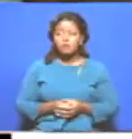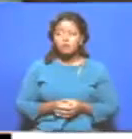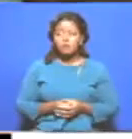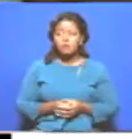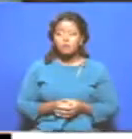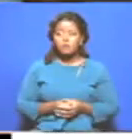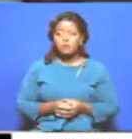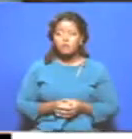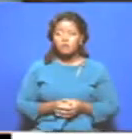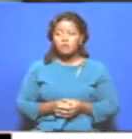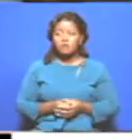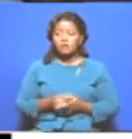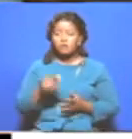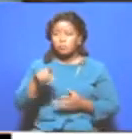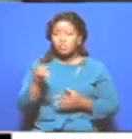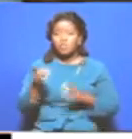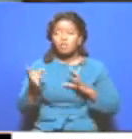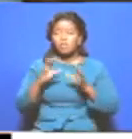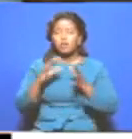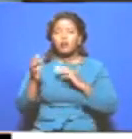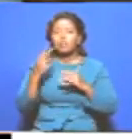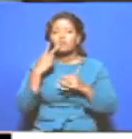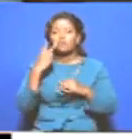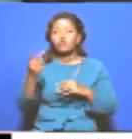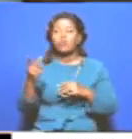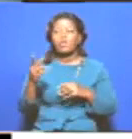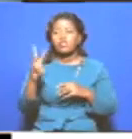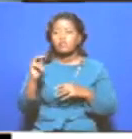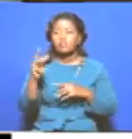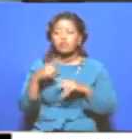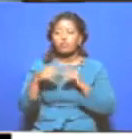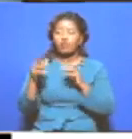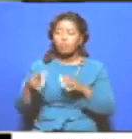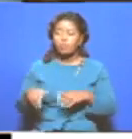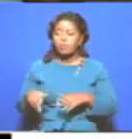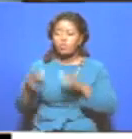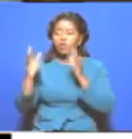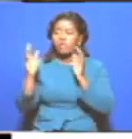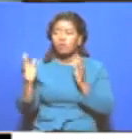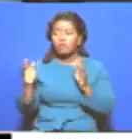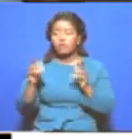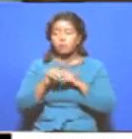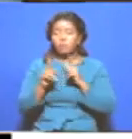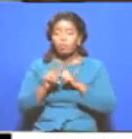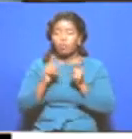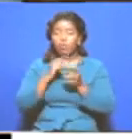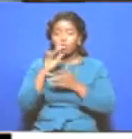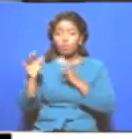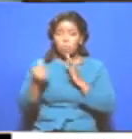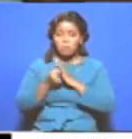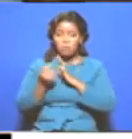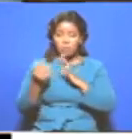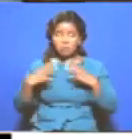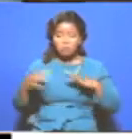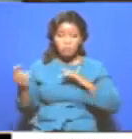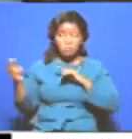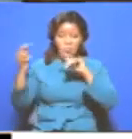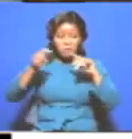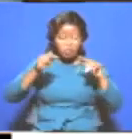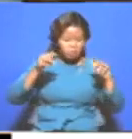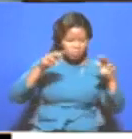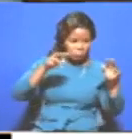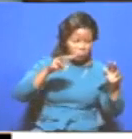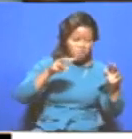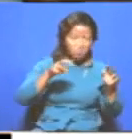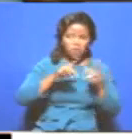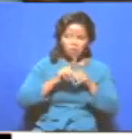Kulikuwa kama mita 200 kutoka kwa kipatroli ya barabara. Ndio walienda kwa hiyo scene kuangalia. Walipata